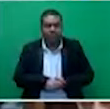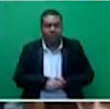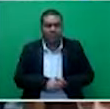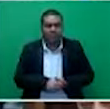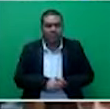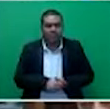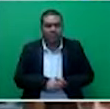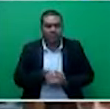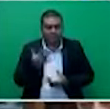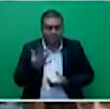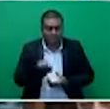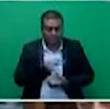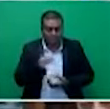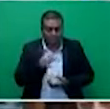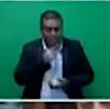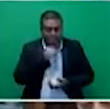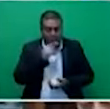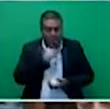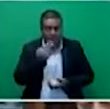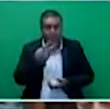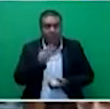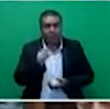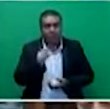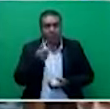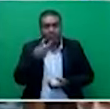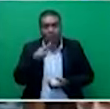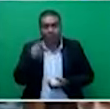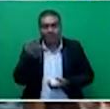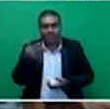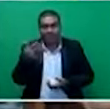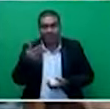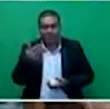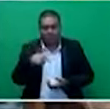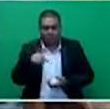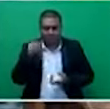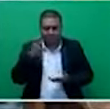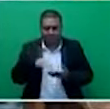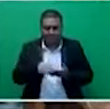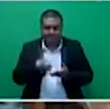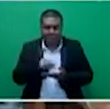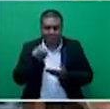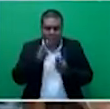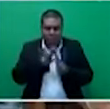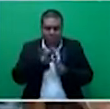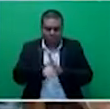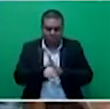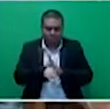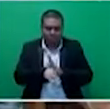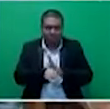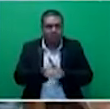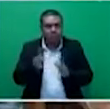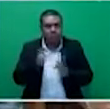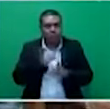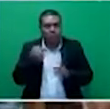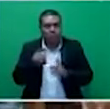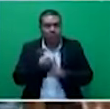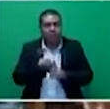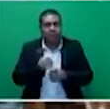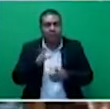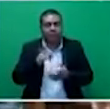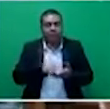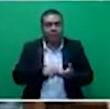had we not borrowed during COVID-19, the economy would have collapsed. We would have had large devaluation, which they don't acknowledge. Social challenges would have increased, at price levels